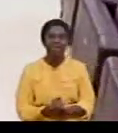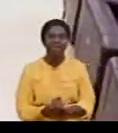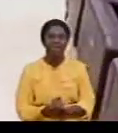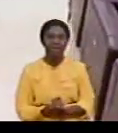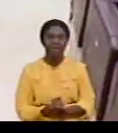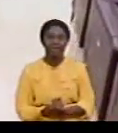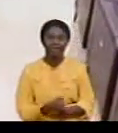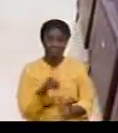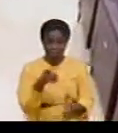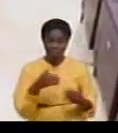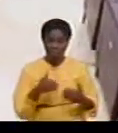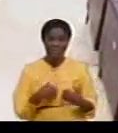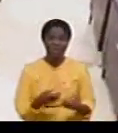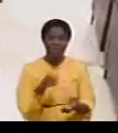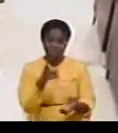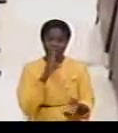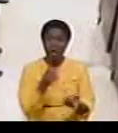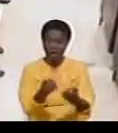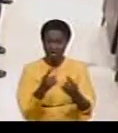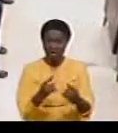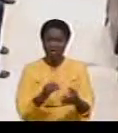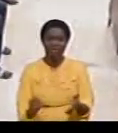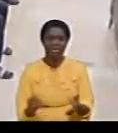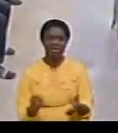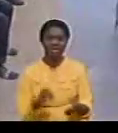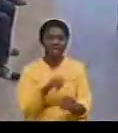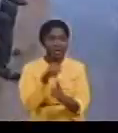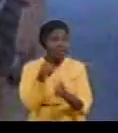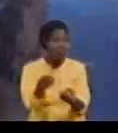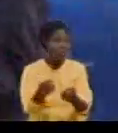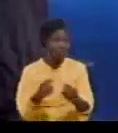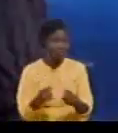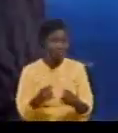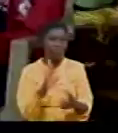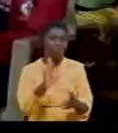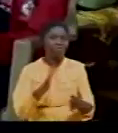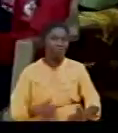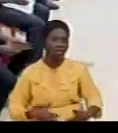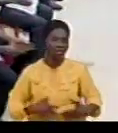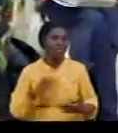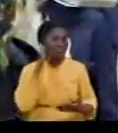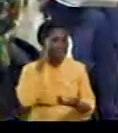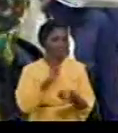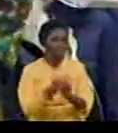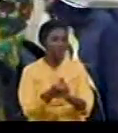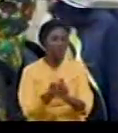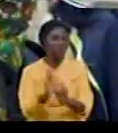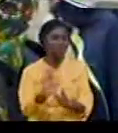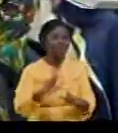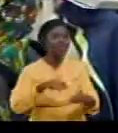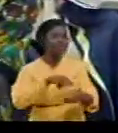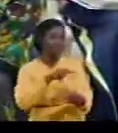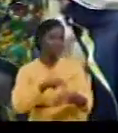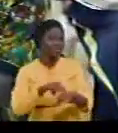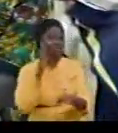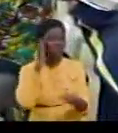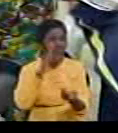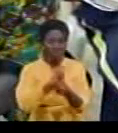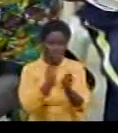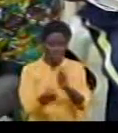You are coming. And when you come, your life will change. Your nature will